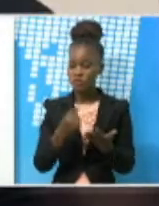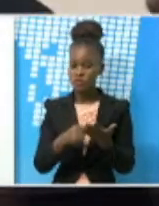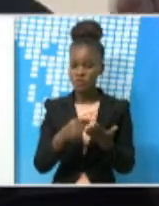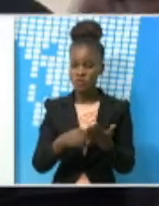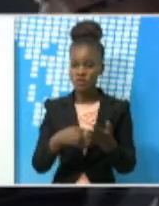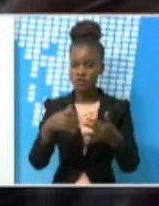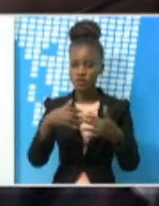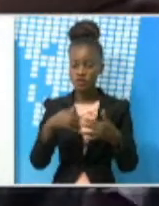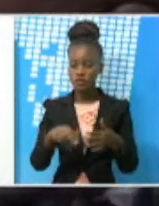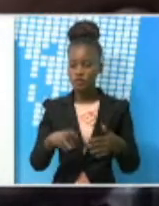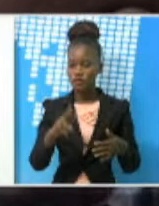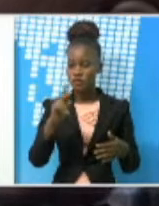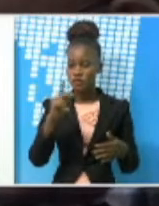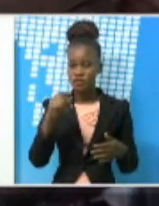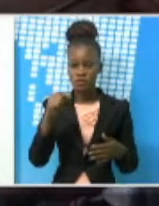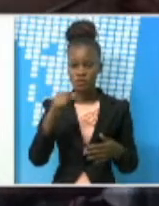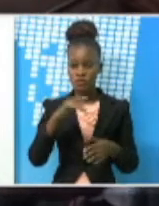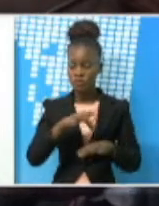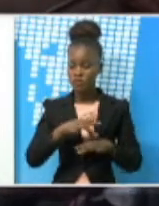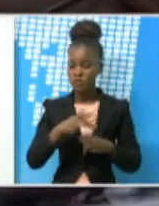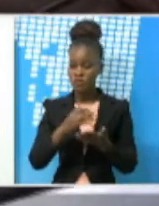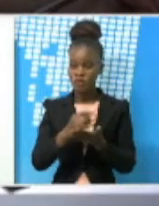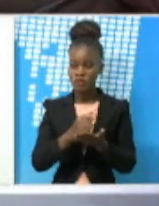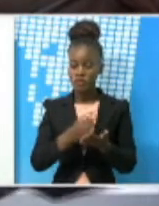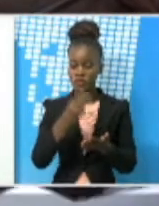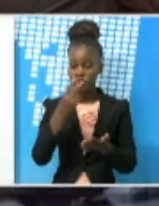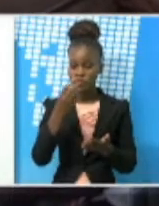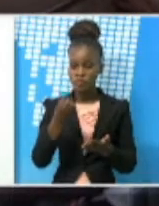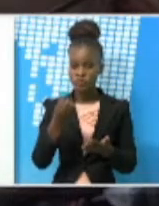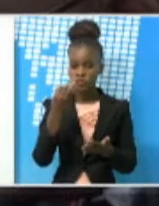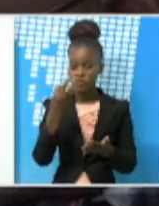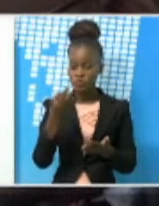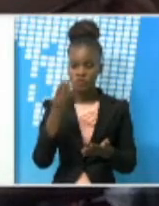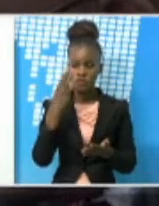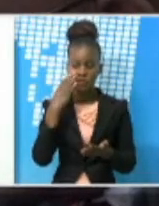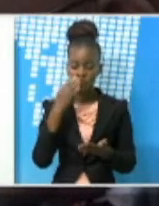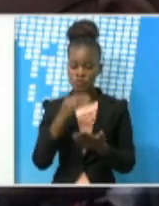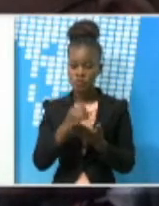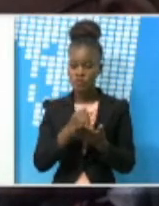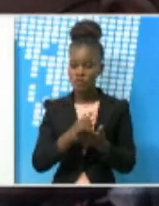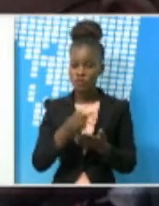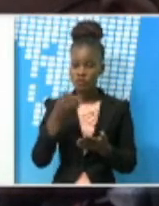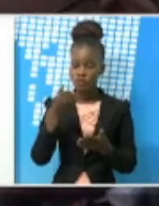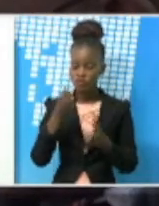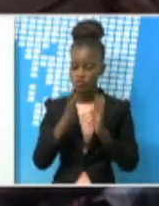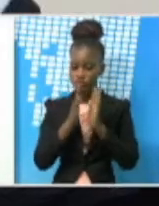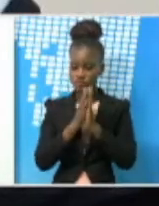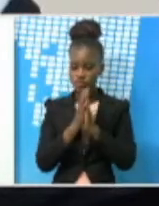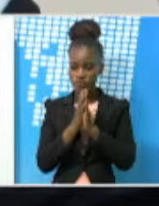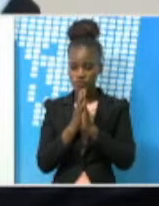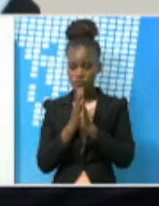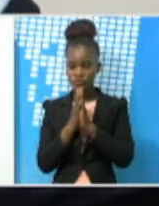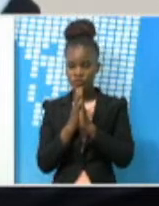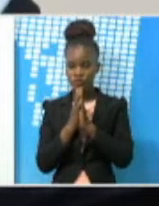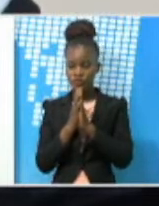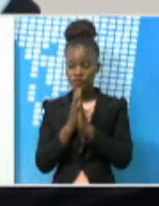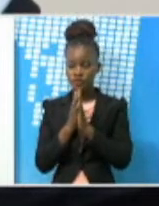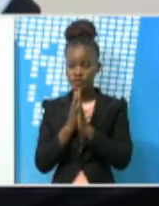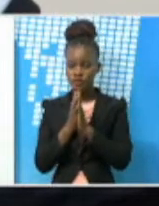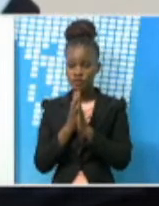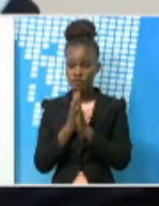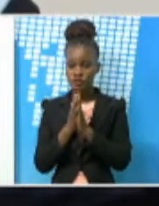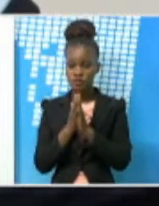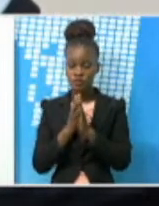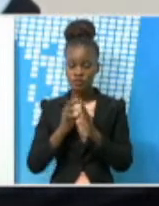James asserts that they need 23 billion shillings to carry out this project. We seek